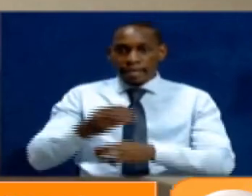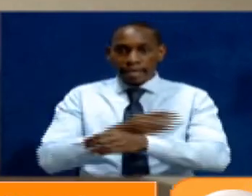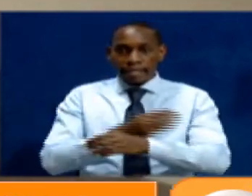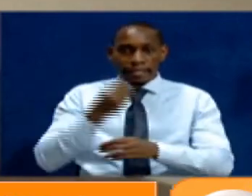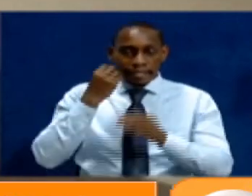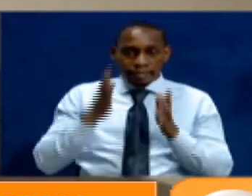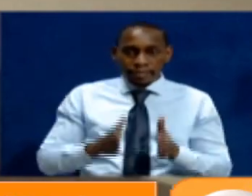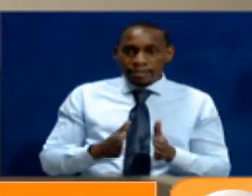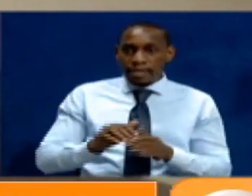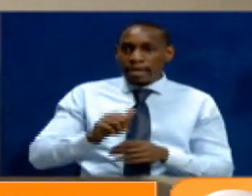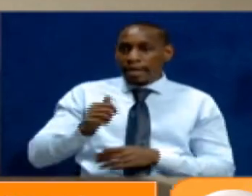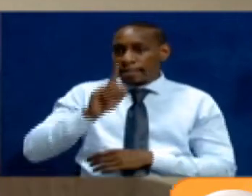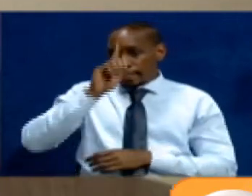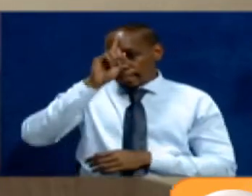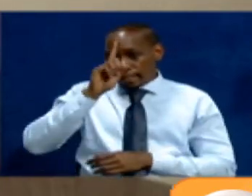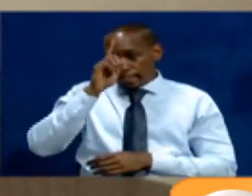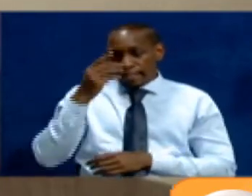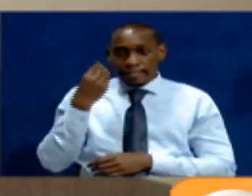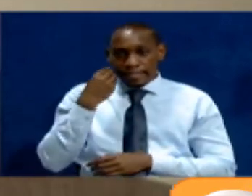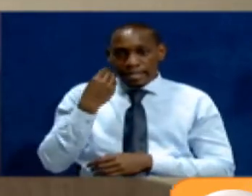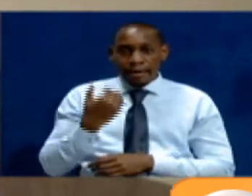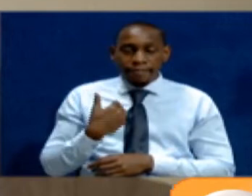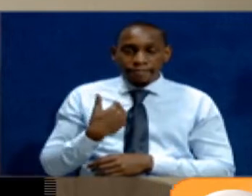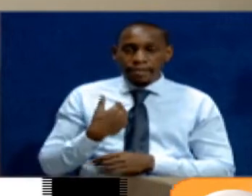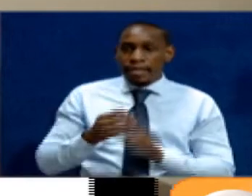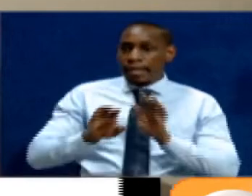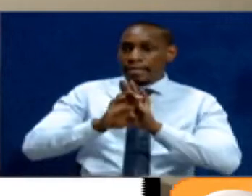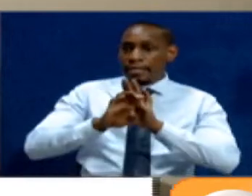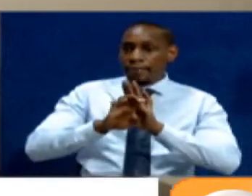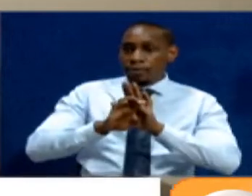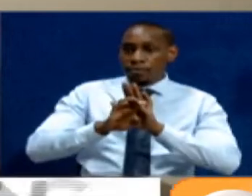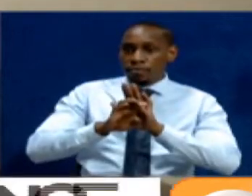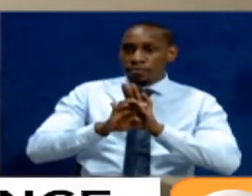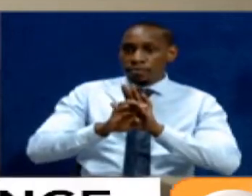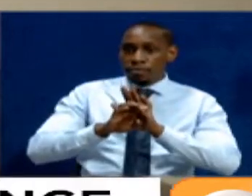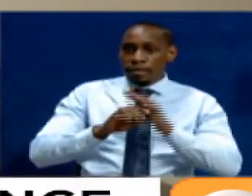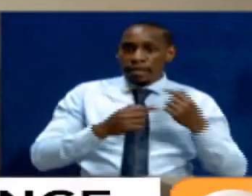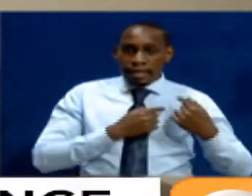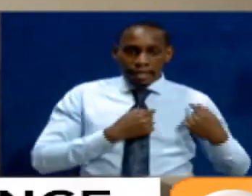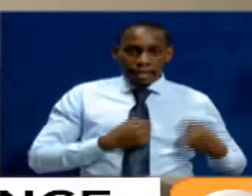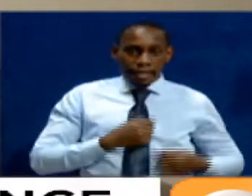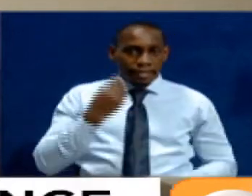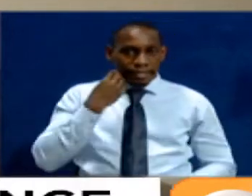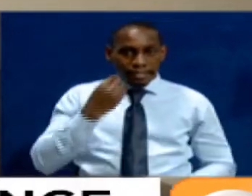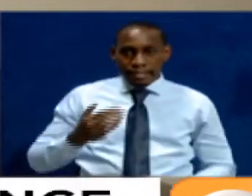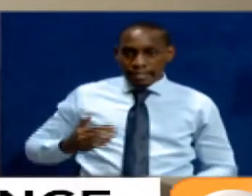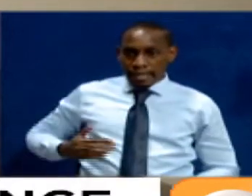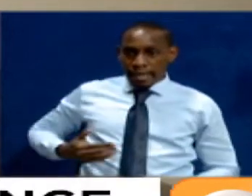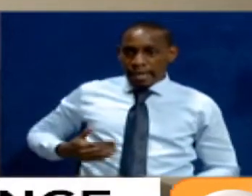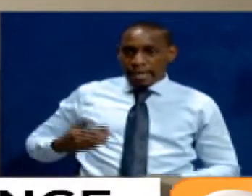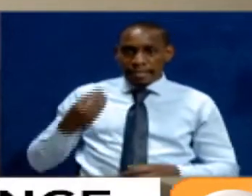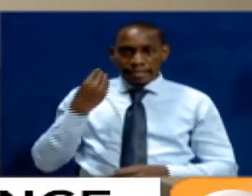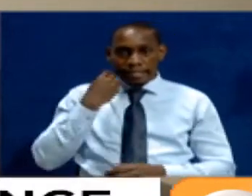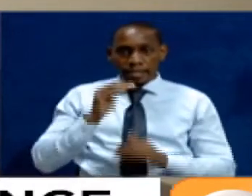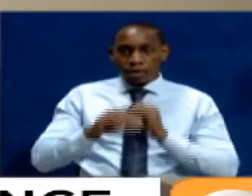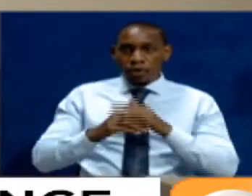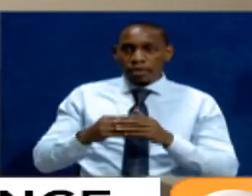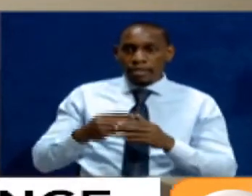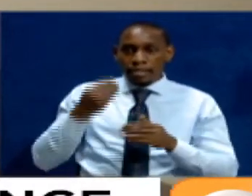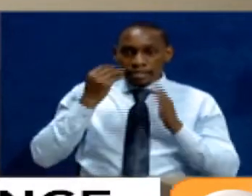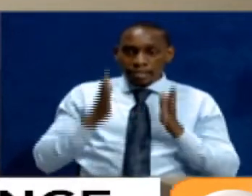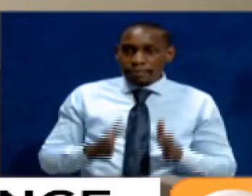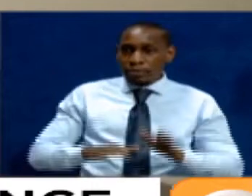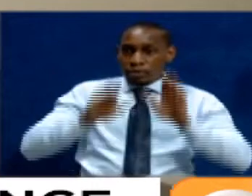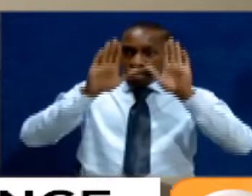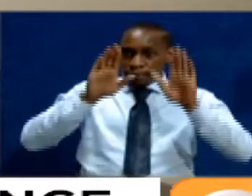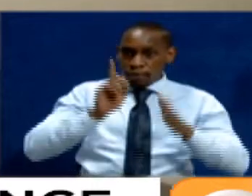even patients with very severe conditions like severe heart disease, lung disease. All patients now,